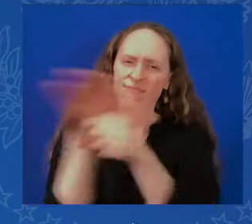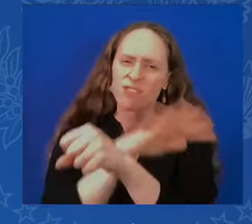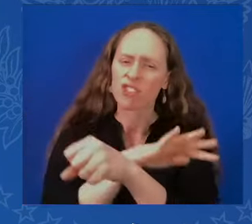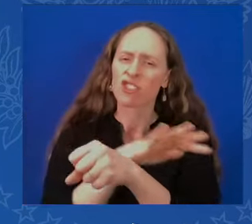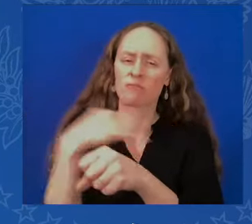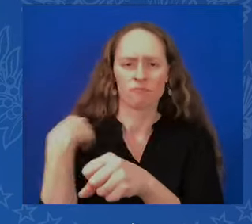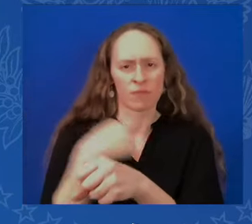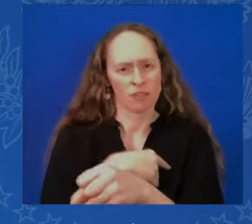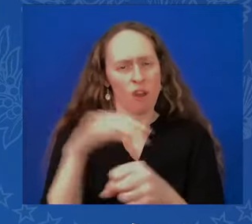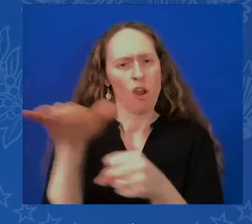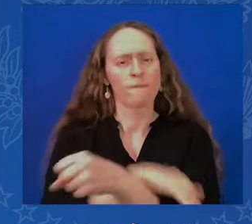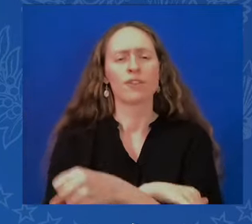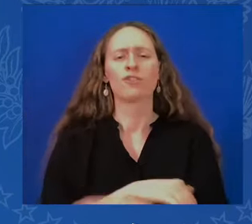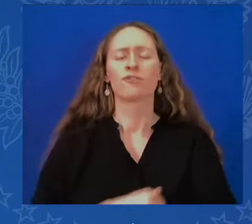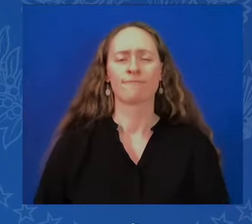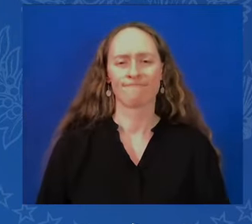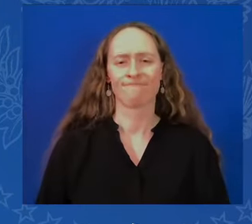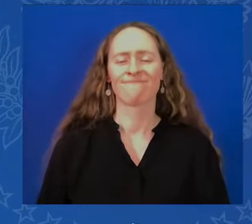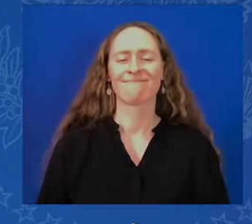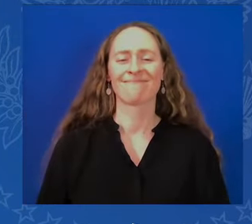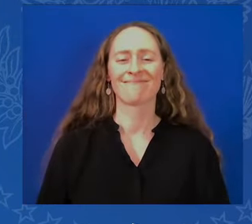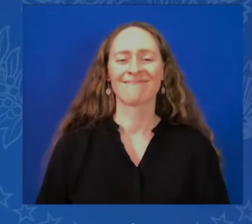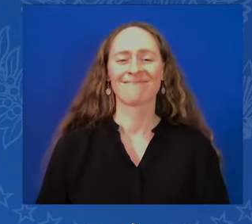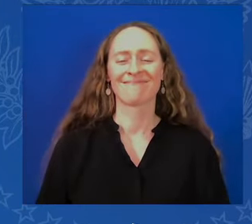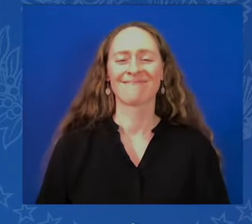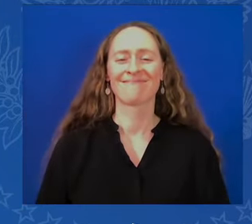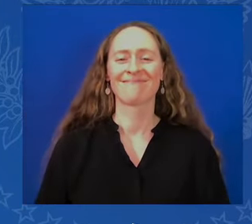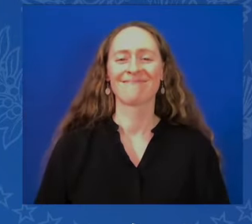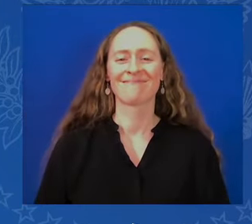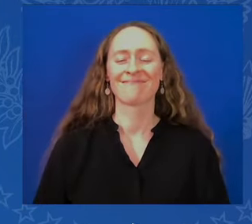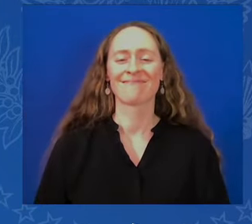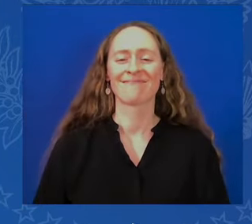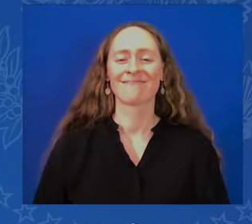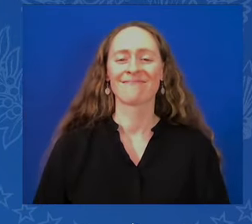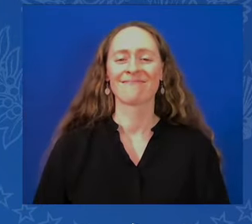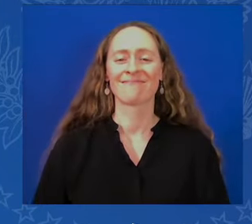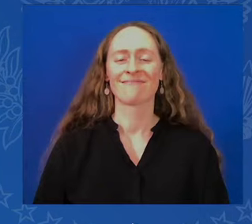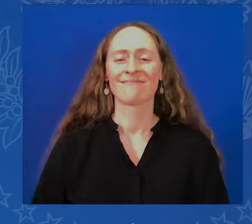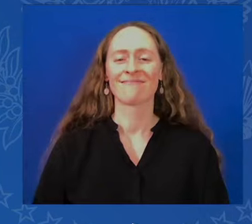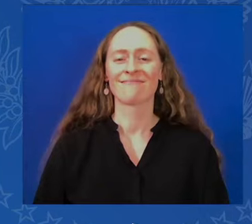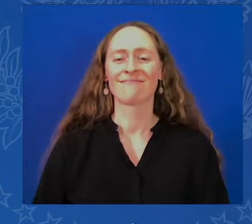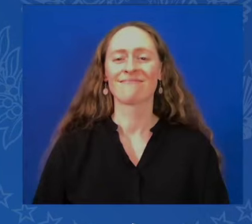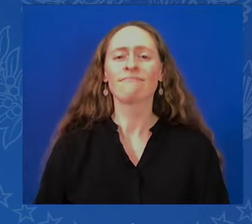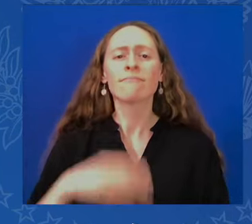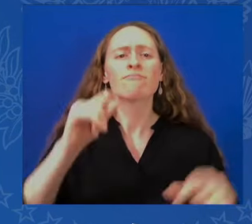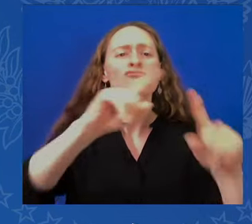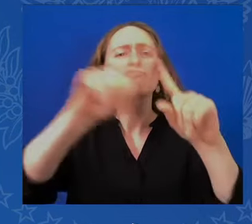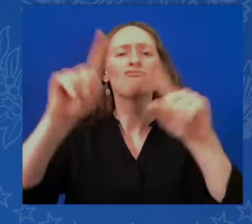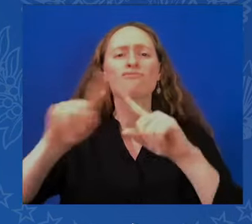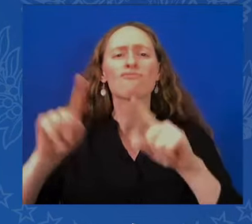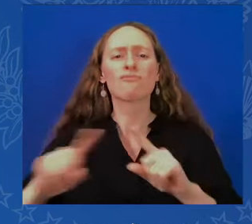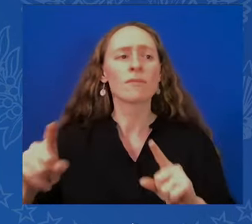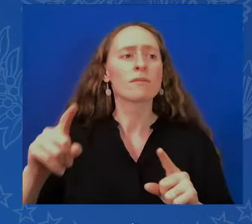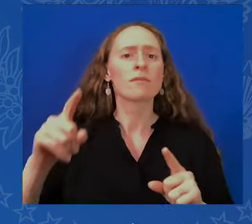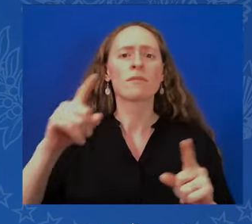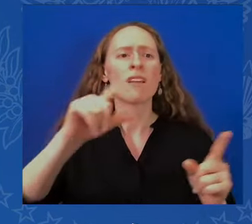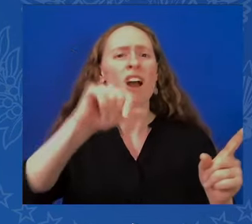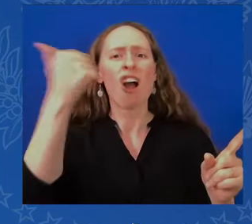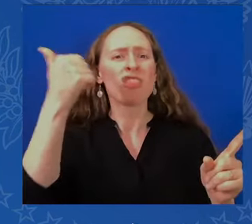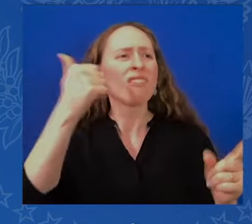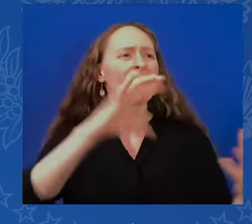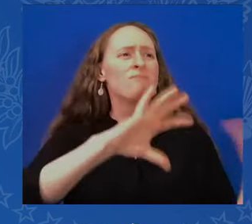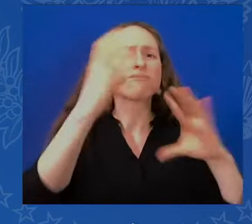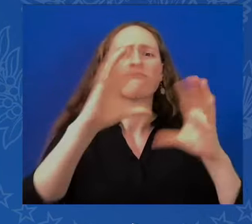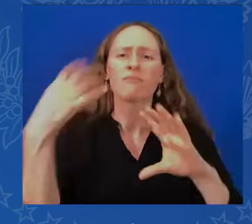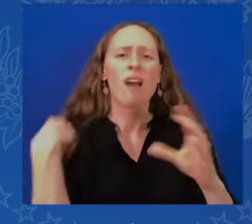As we've done in other parts of the country in similar circumstances. When I stand here, I call on Congress to authorize this effort